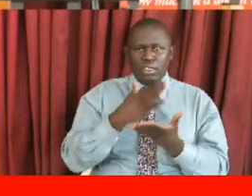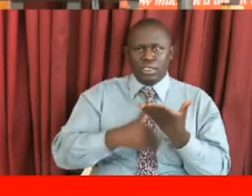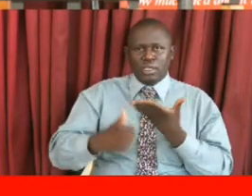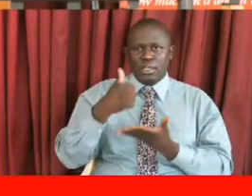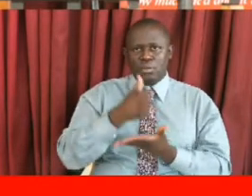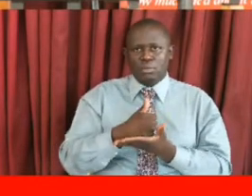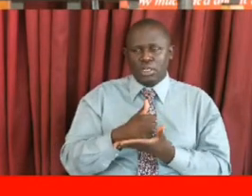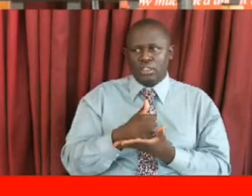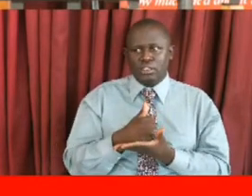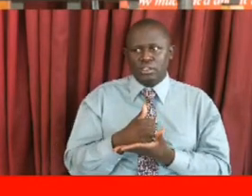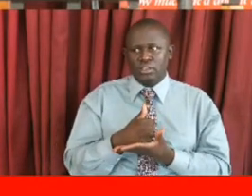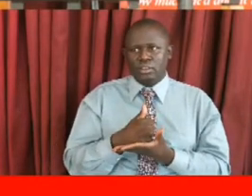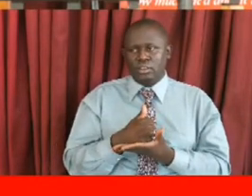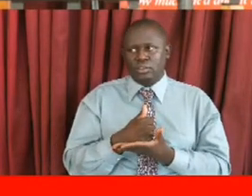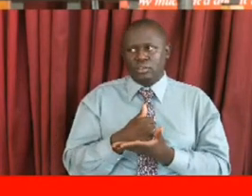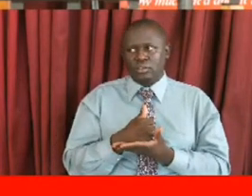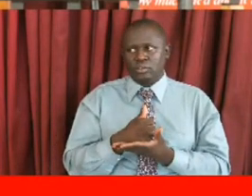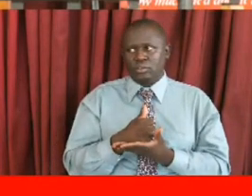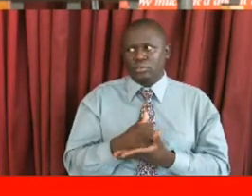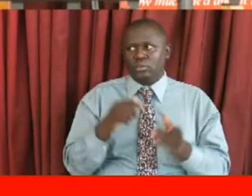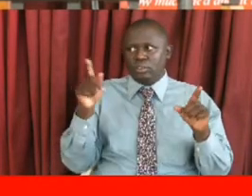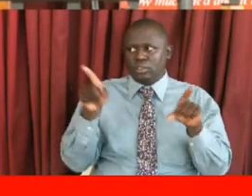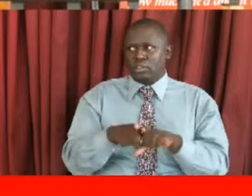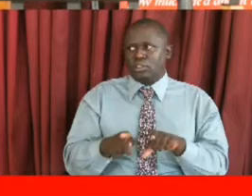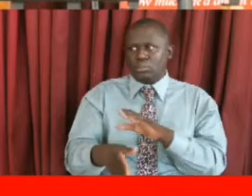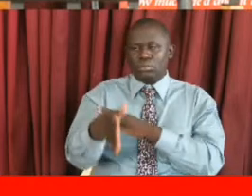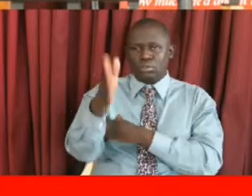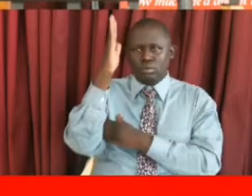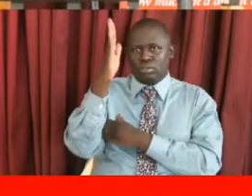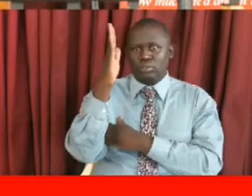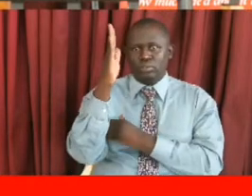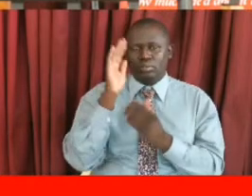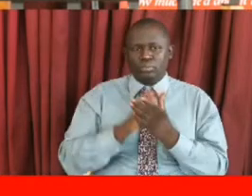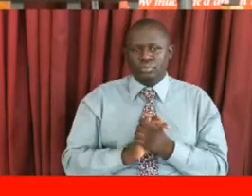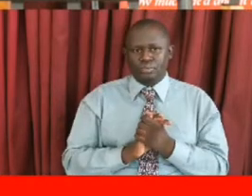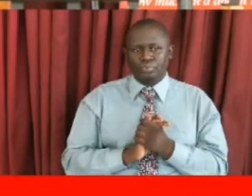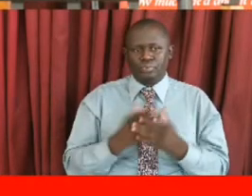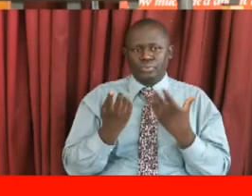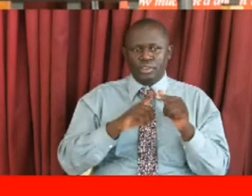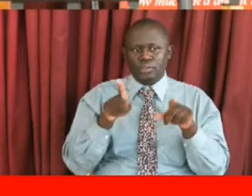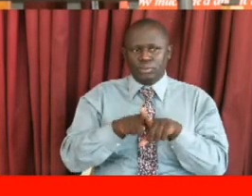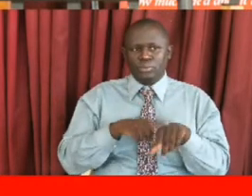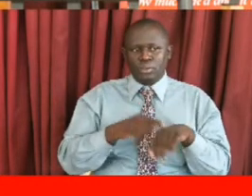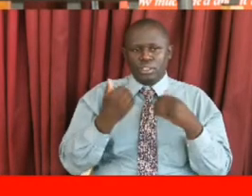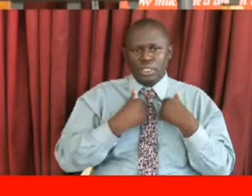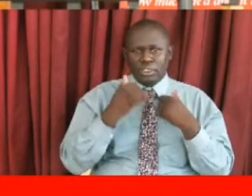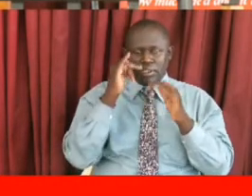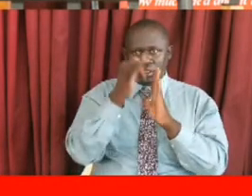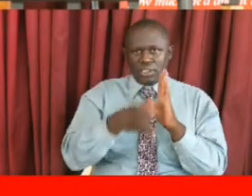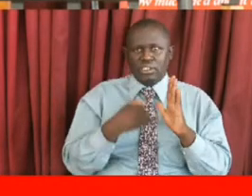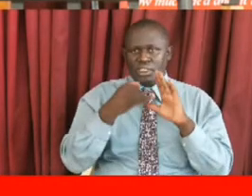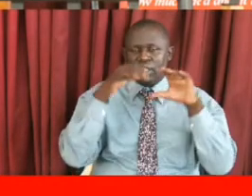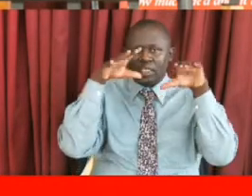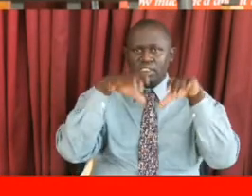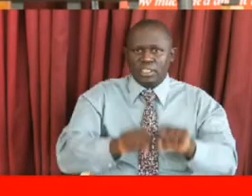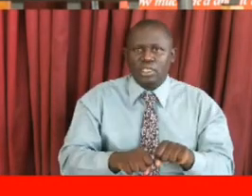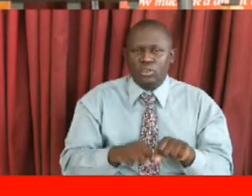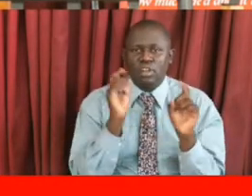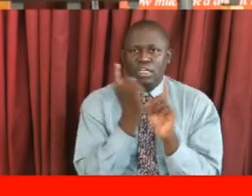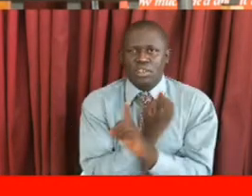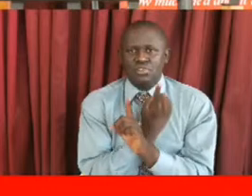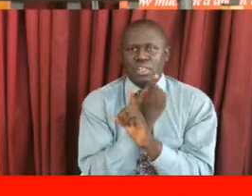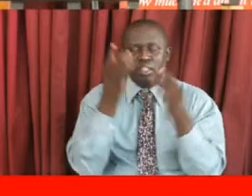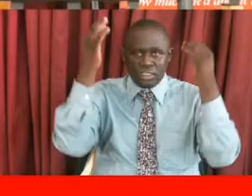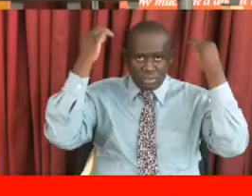hope that gets through it is the same God but he just takes on another V okay